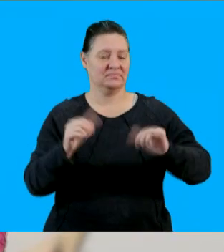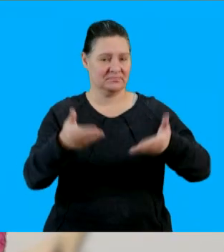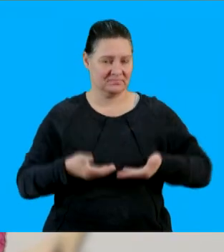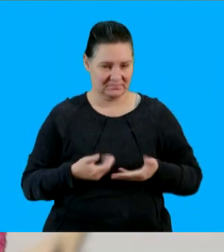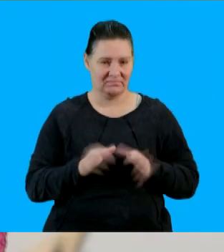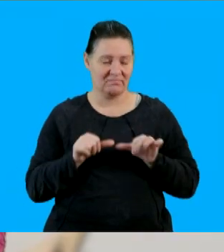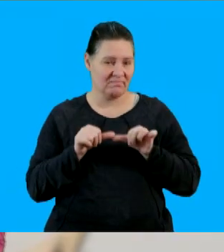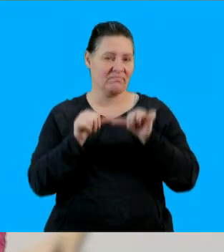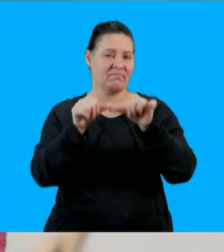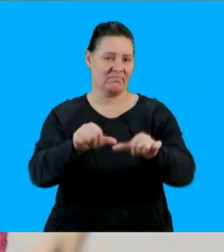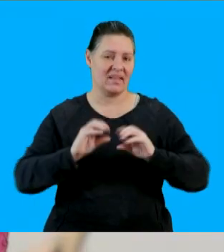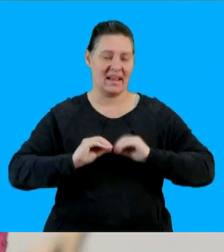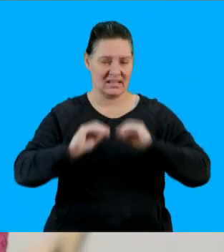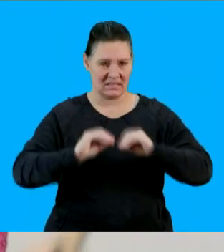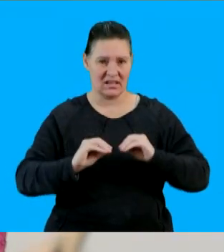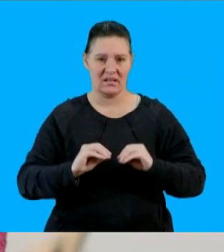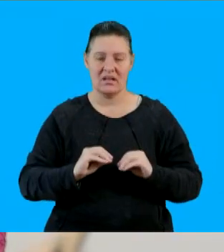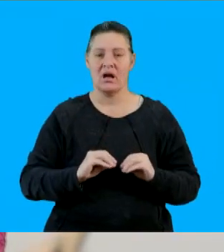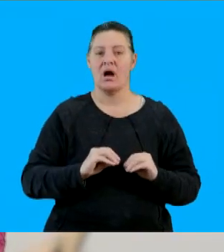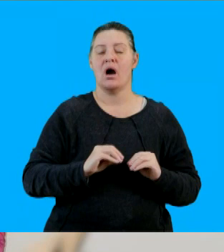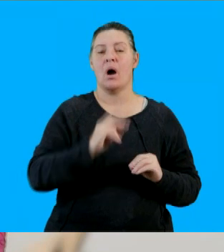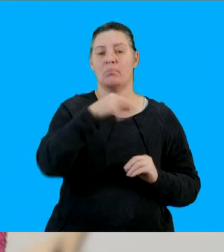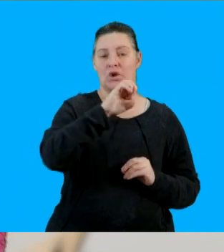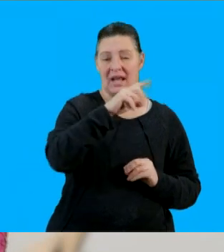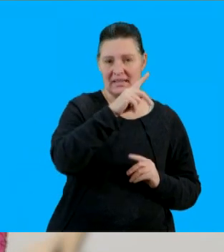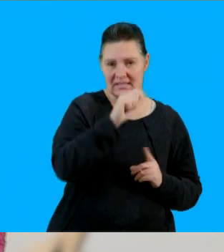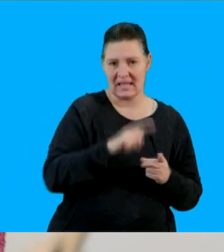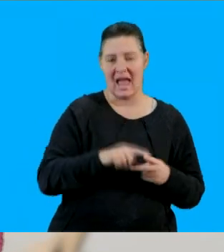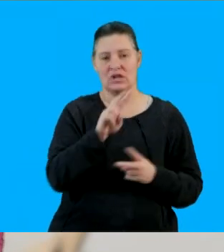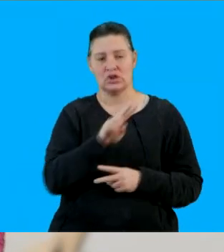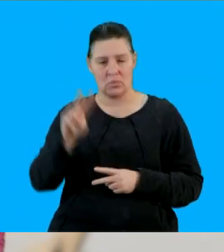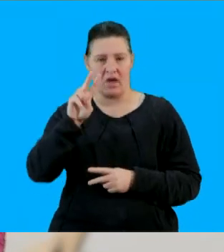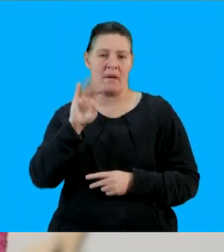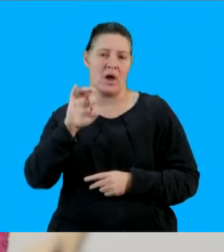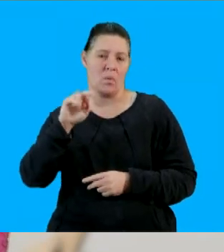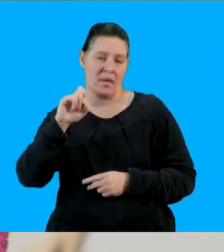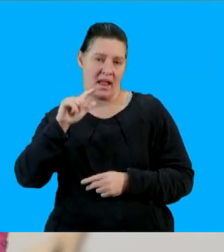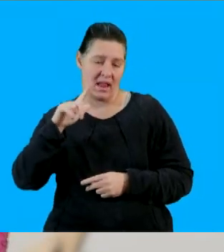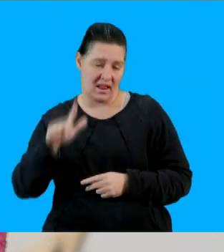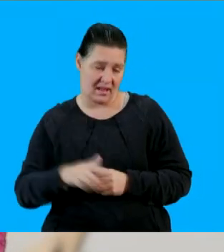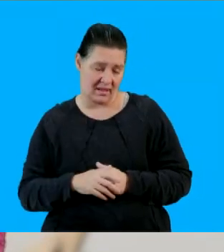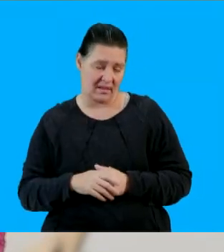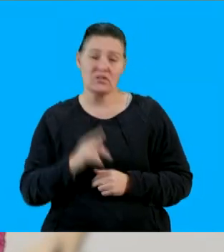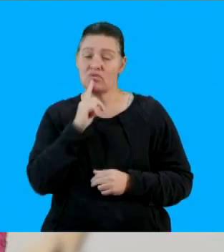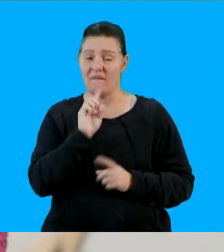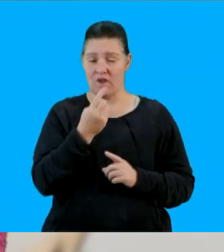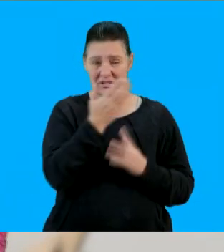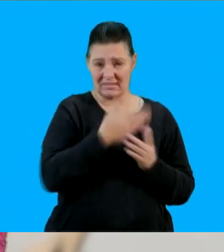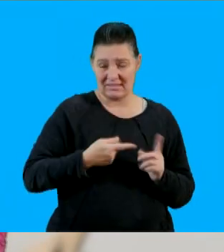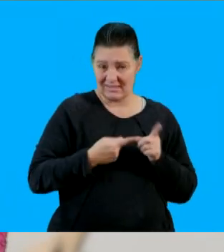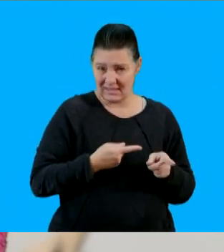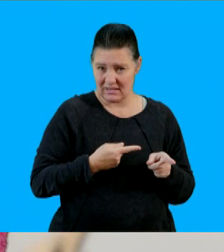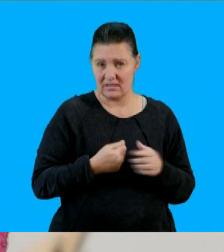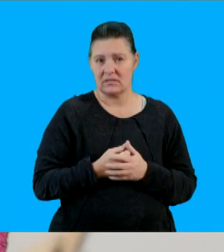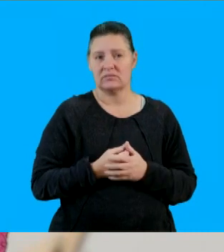Welcome back, and let's continue with our lesson on products and squares of binomials. So now we are going to go into the first part of our